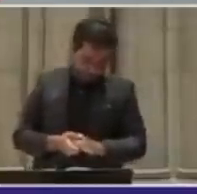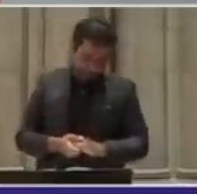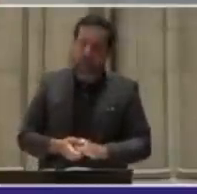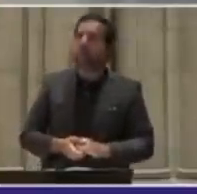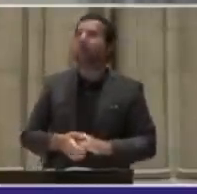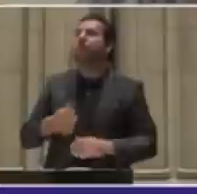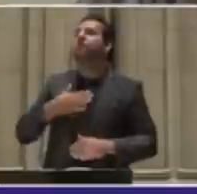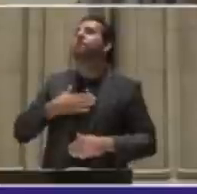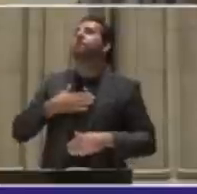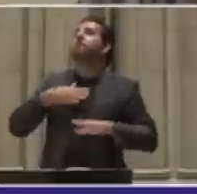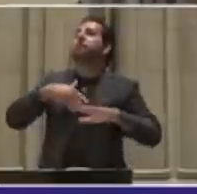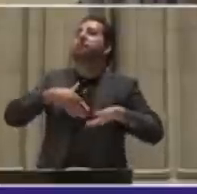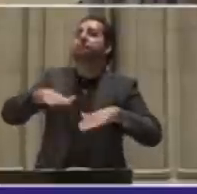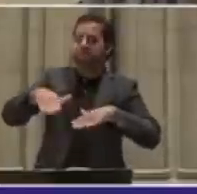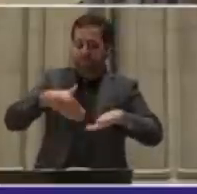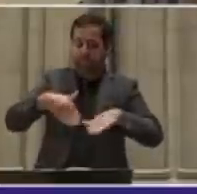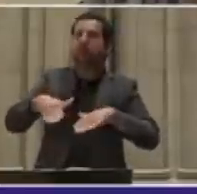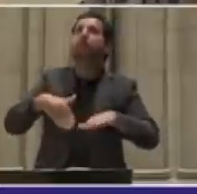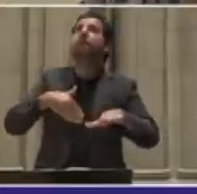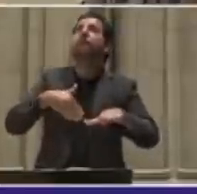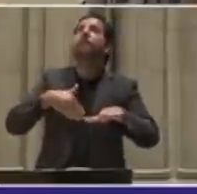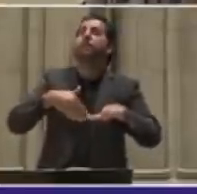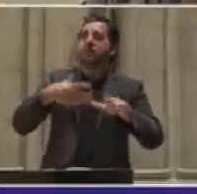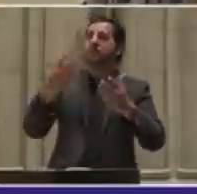Guide my feet,